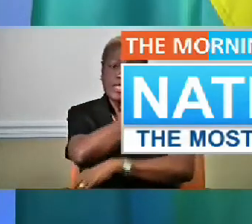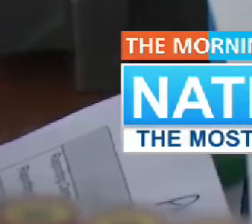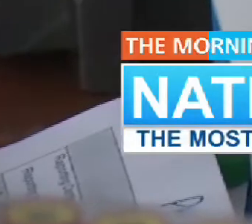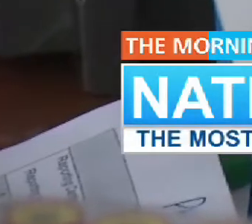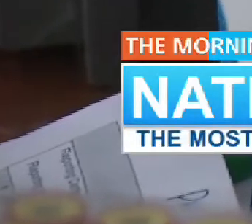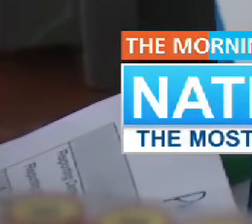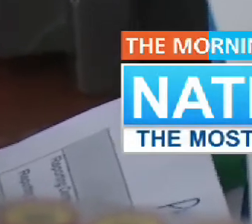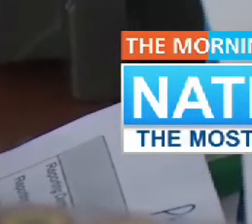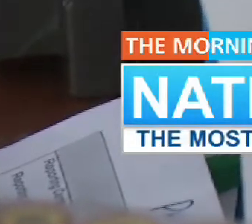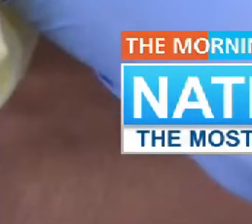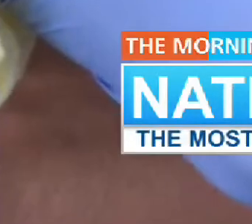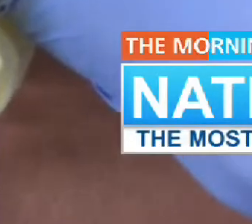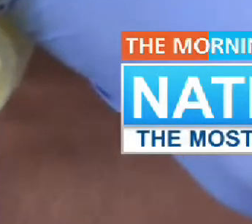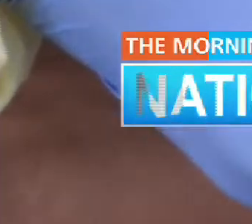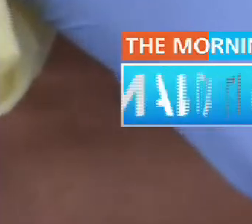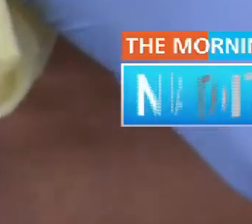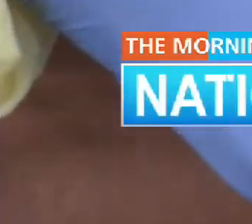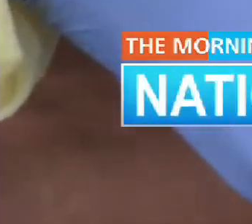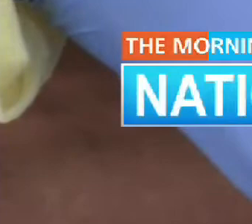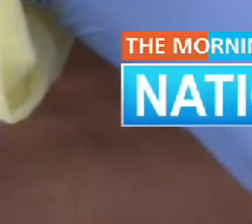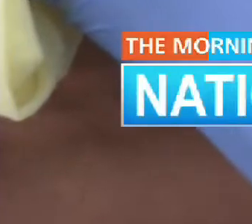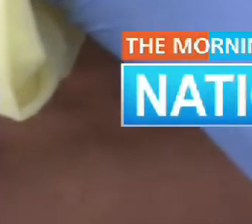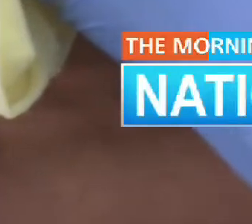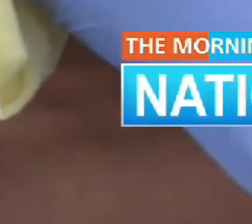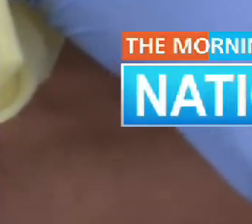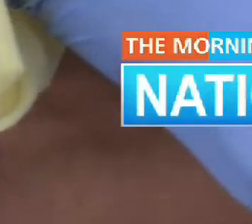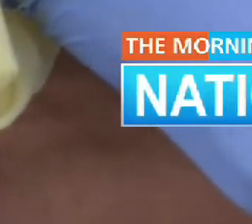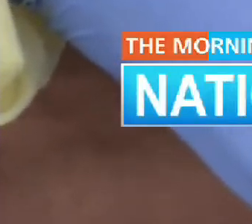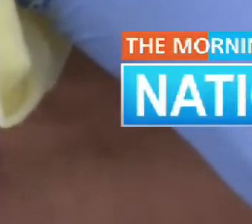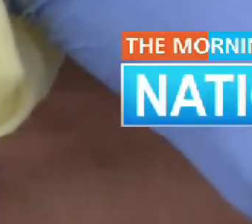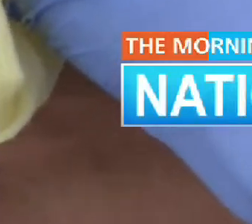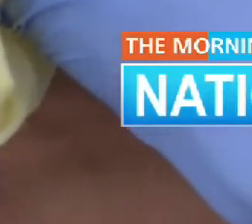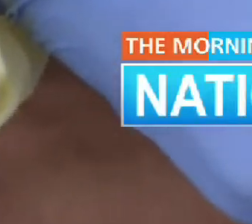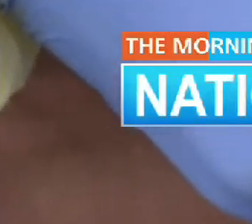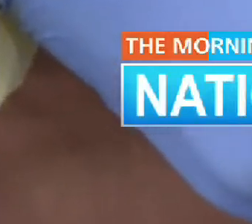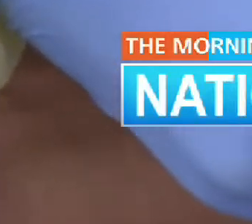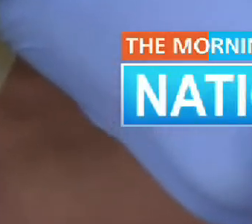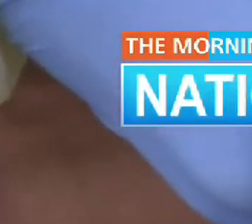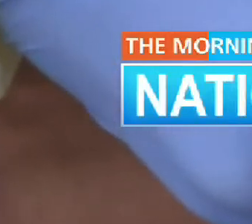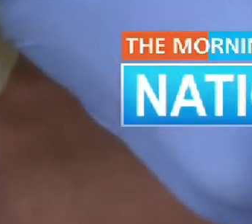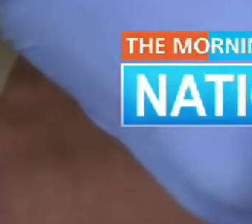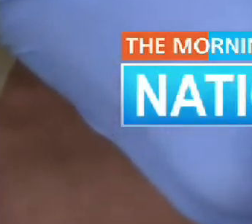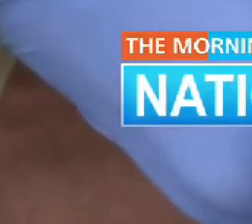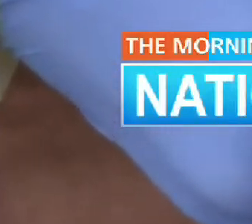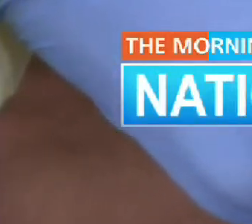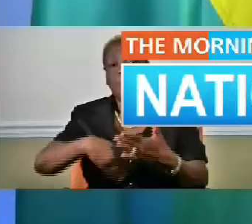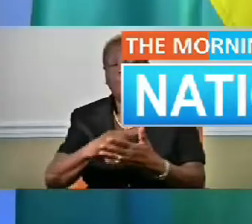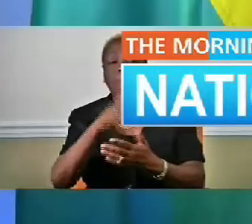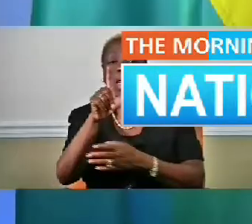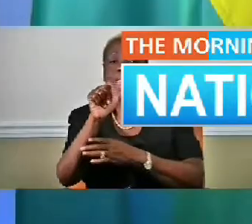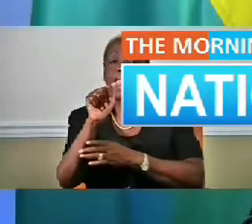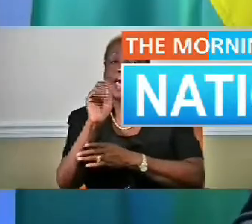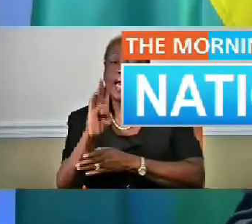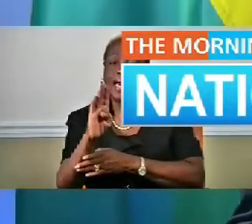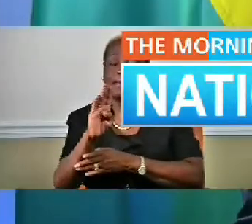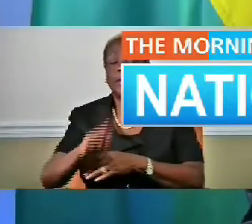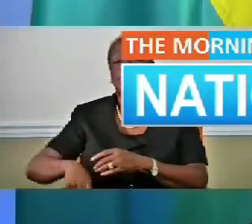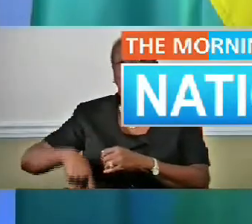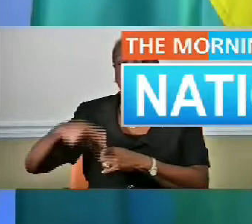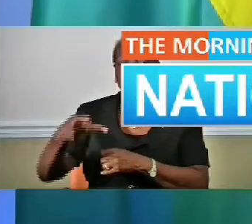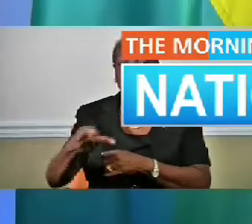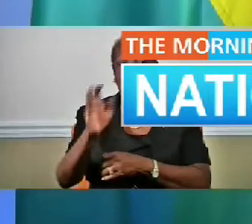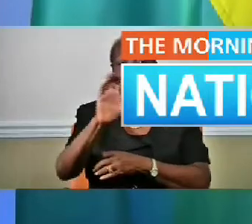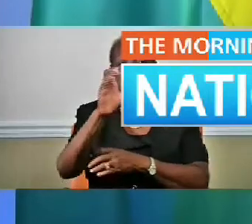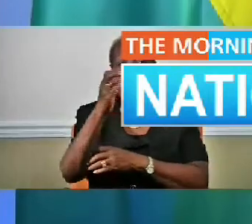systems. The Prime Minister also outlined new guidelines for COVID-19 laboratory testing. All laboratories providing COVID-19